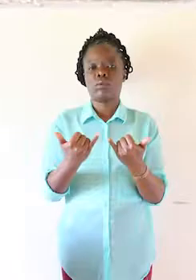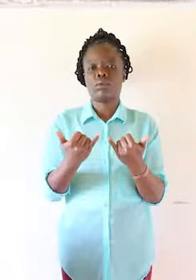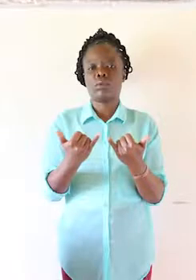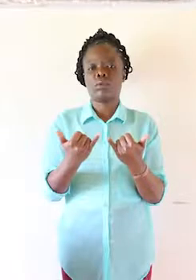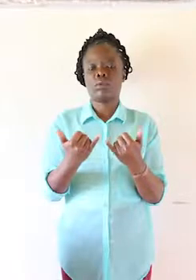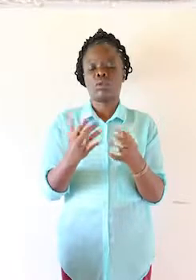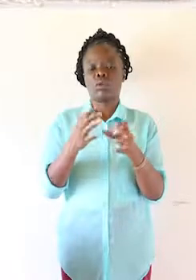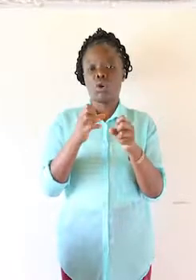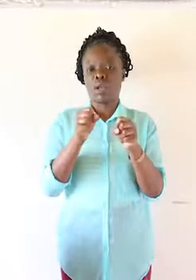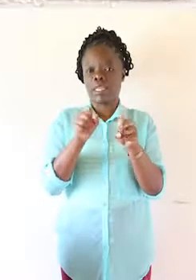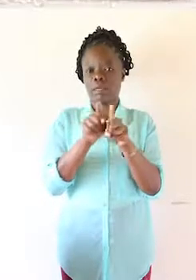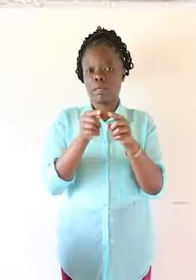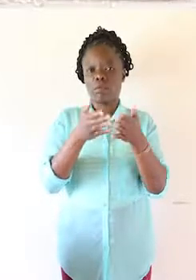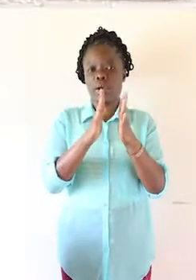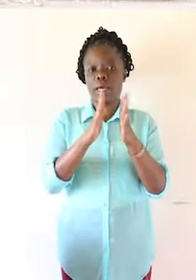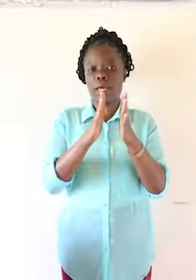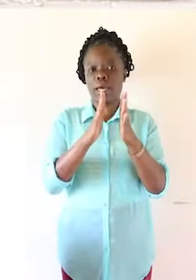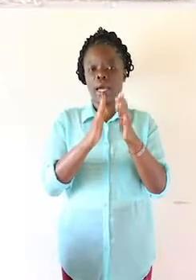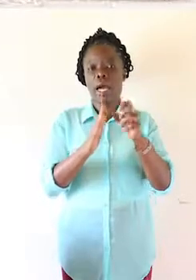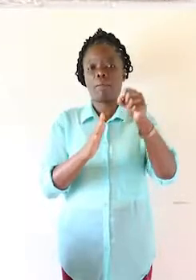Now, we hold it this way,